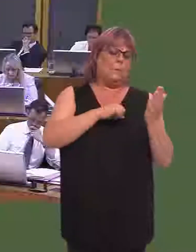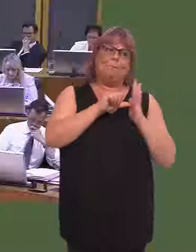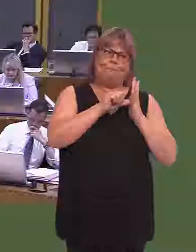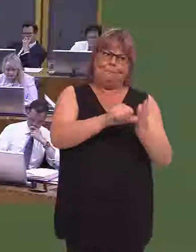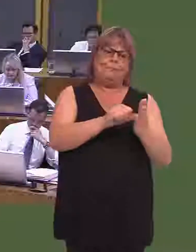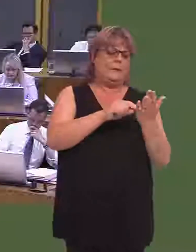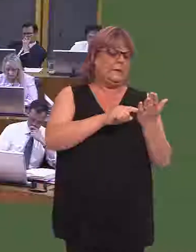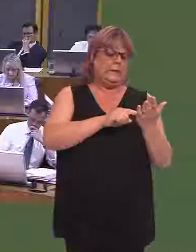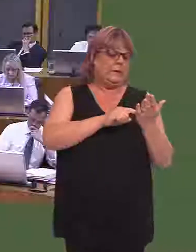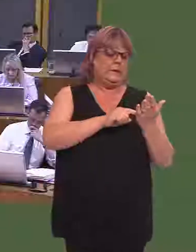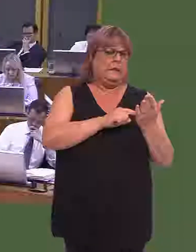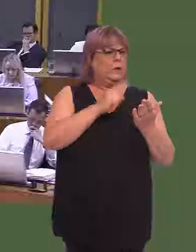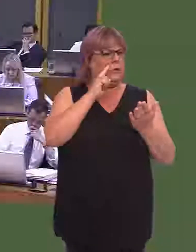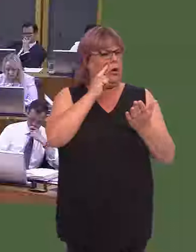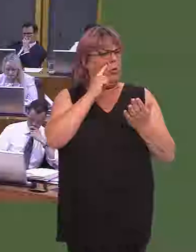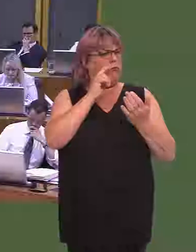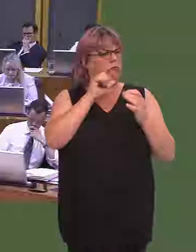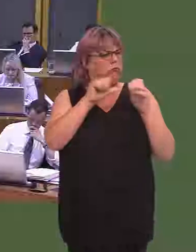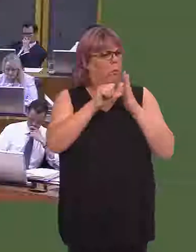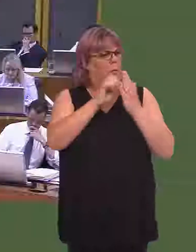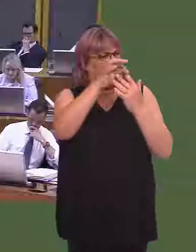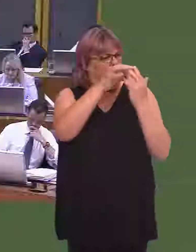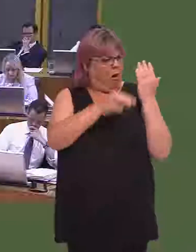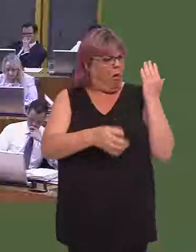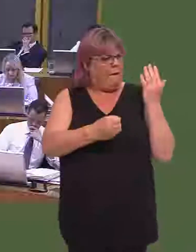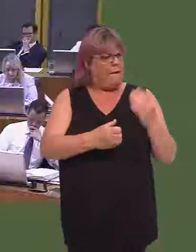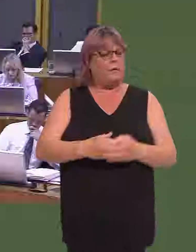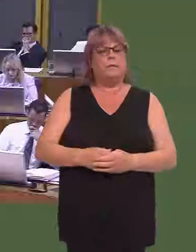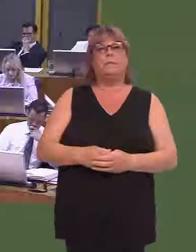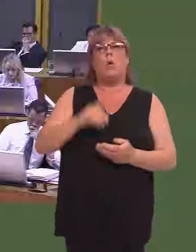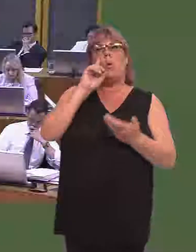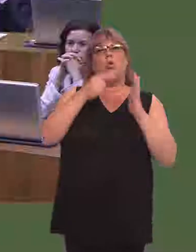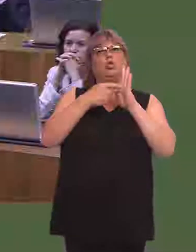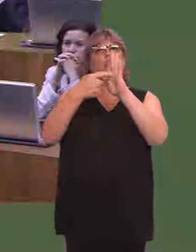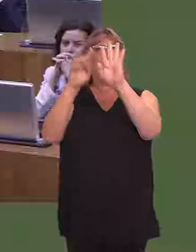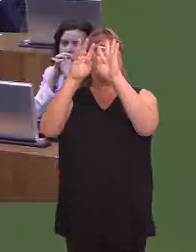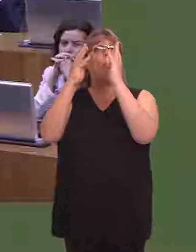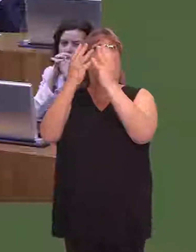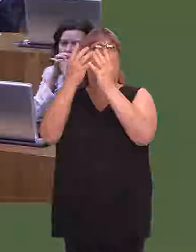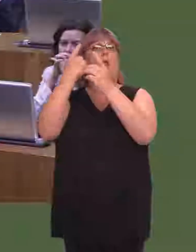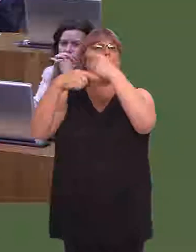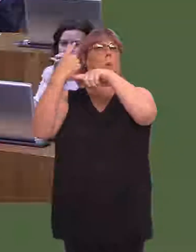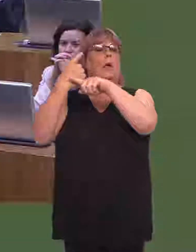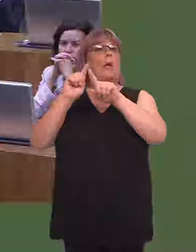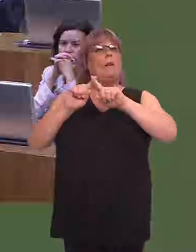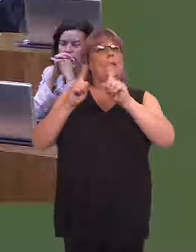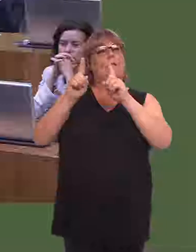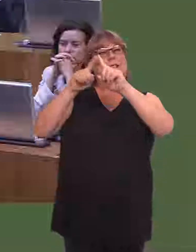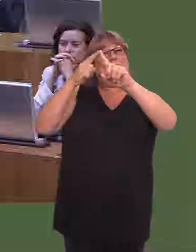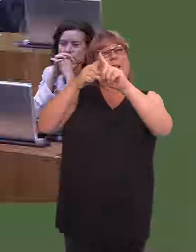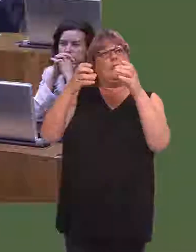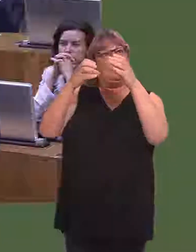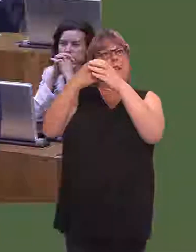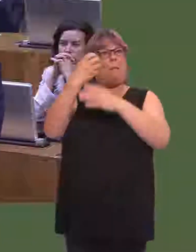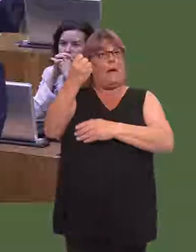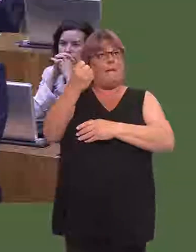difficult report. The report did highlight areas of progress in the presentation of the board last week. BCU now has a different